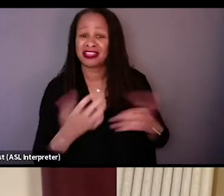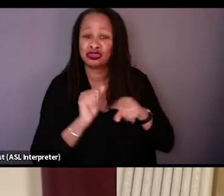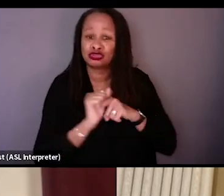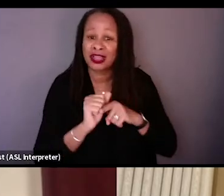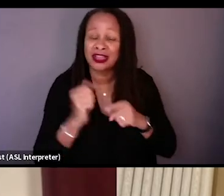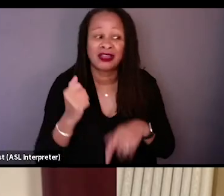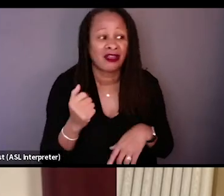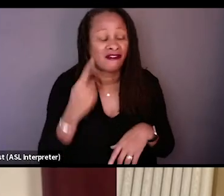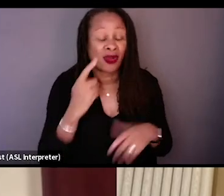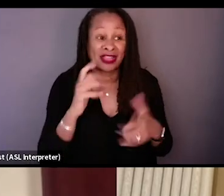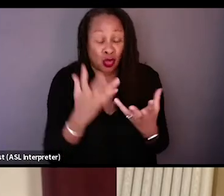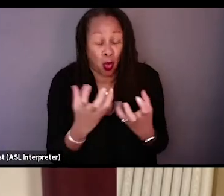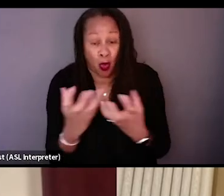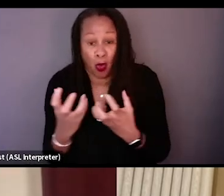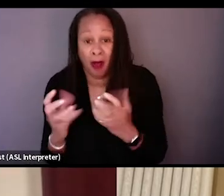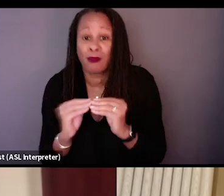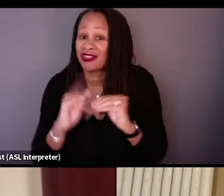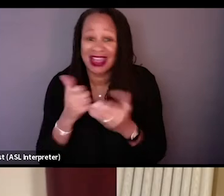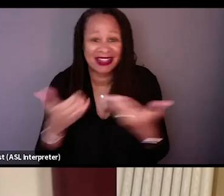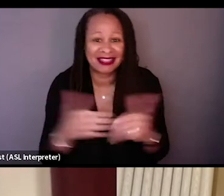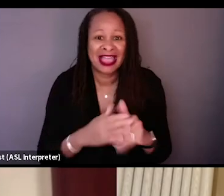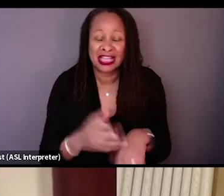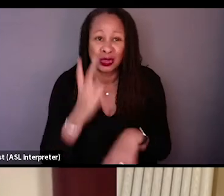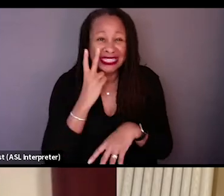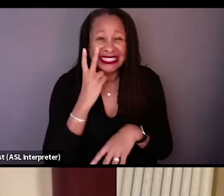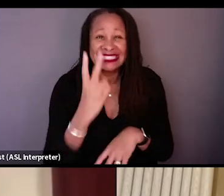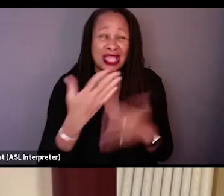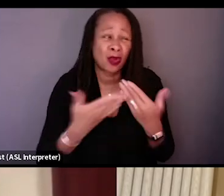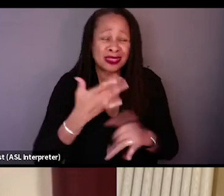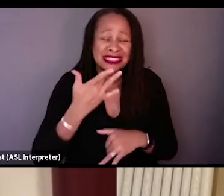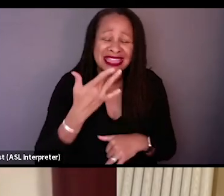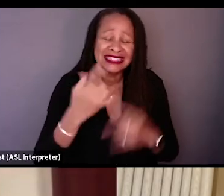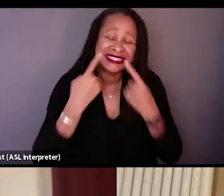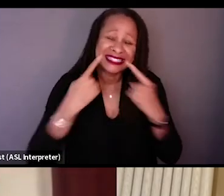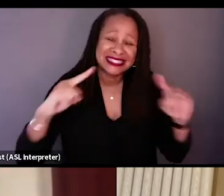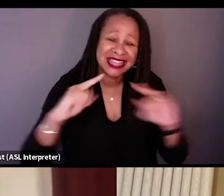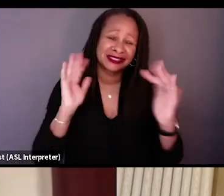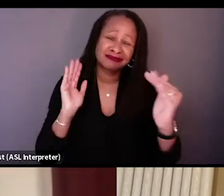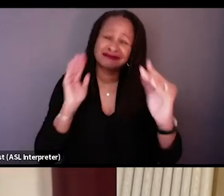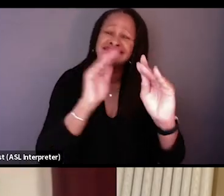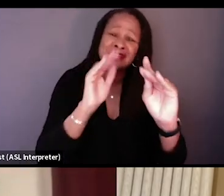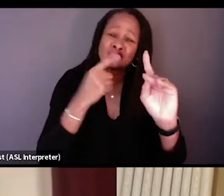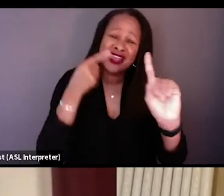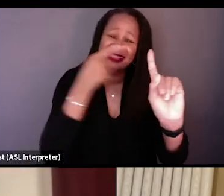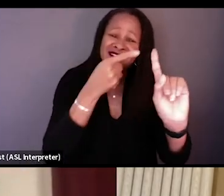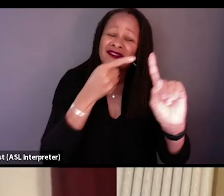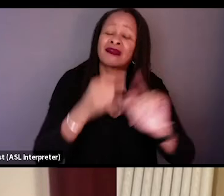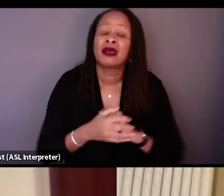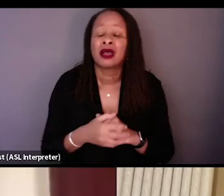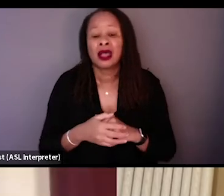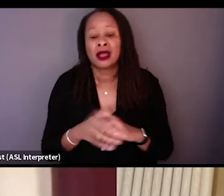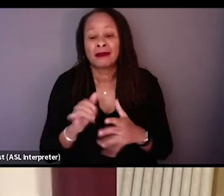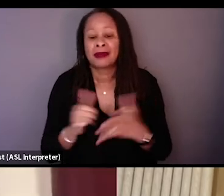anything, that you could sort of see success within hailing distance. It's right there, almost within your grasp, but it's that